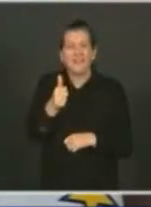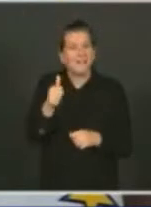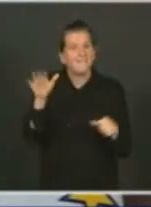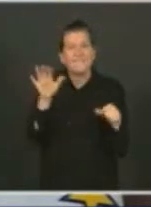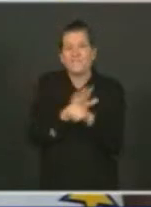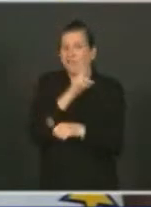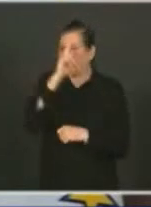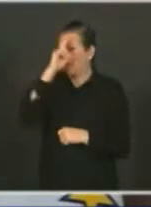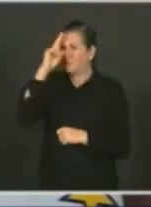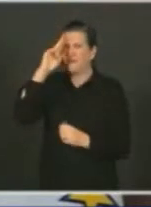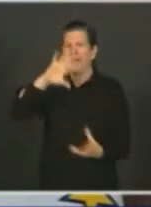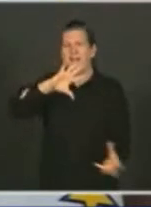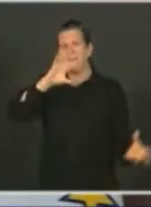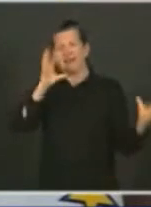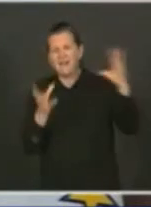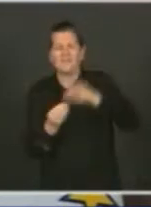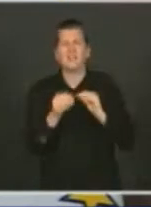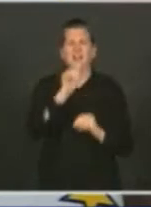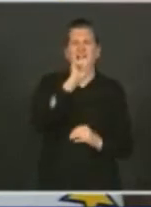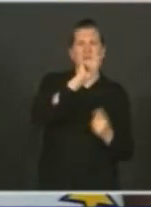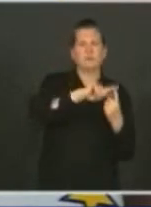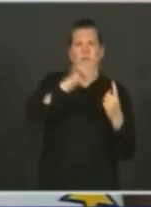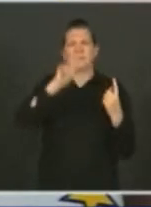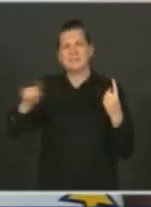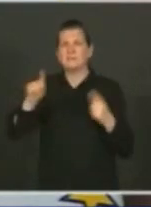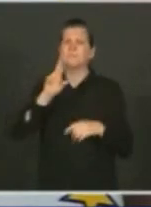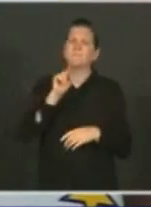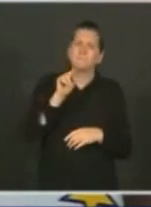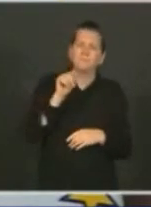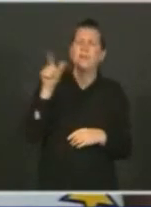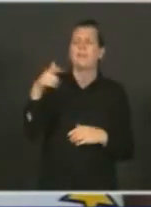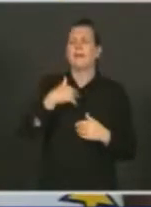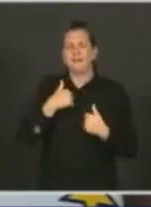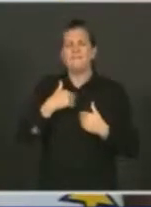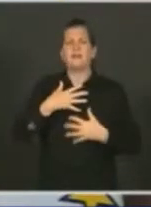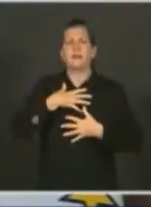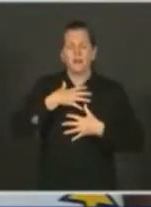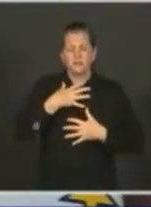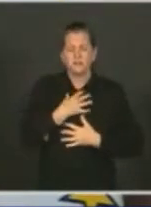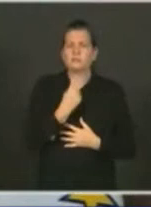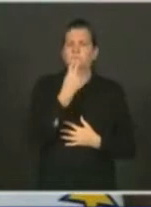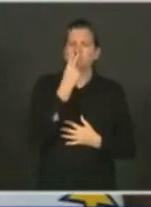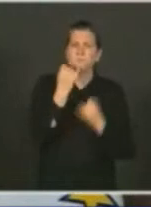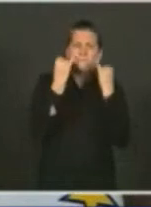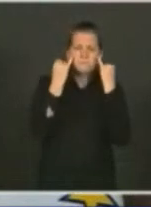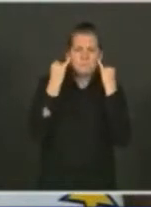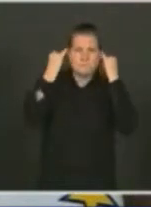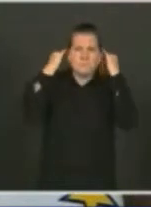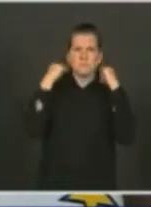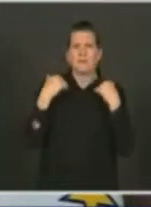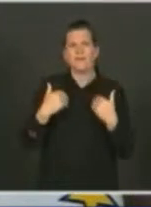Field Hospital, there's oxygen connected to every bed, but it is not a full hospital.